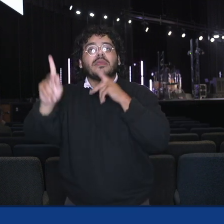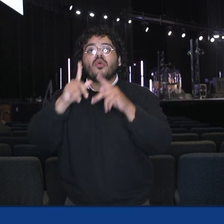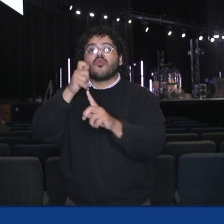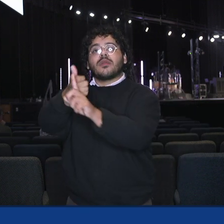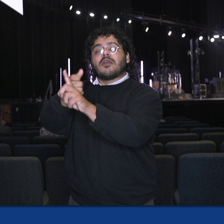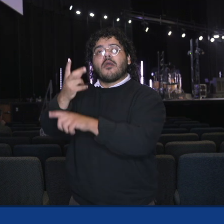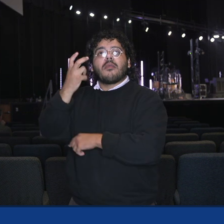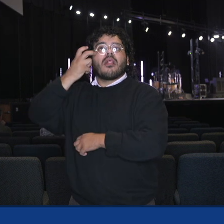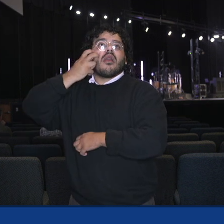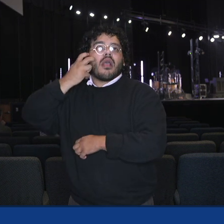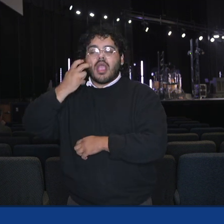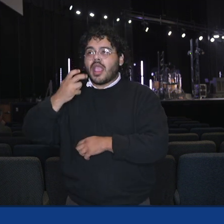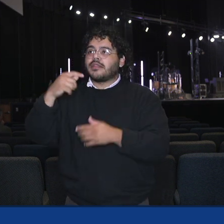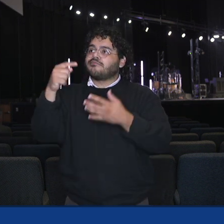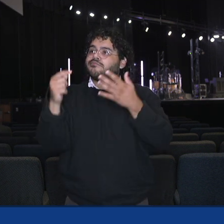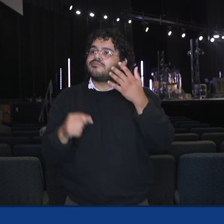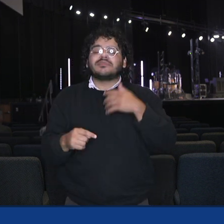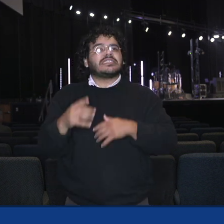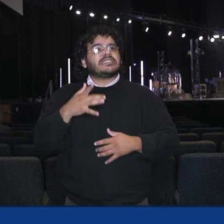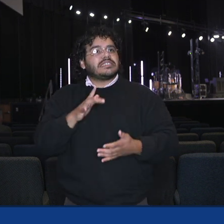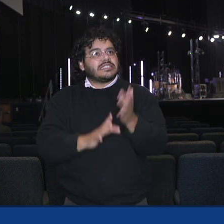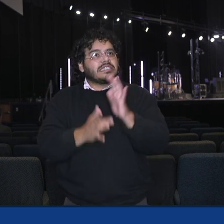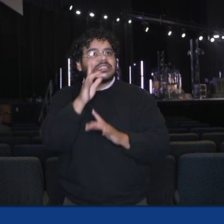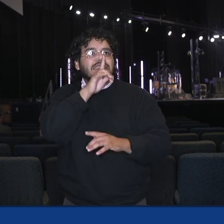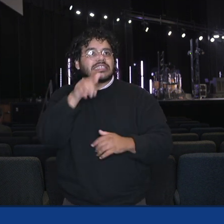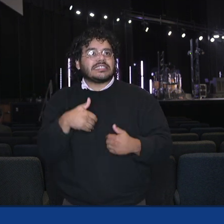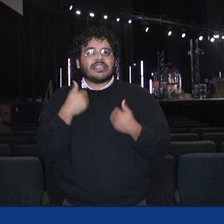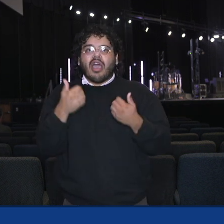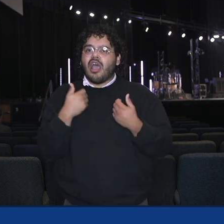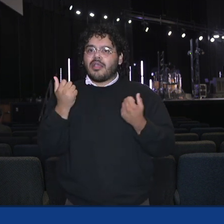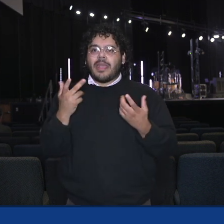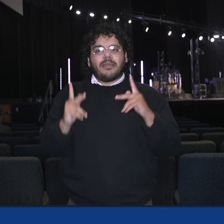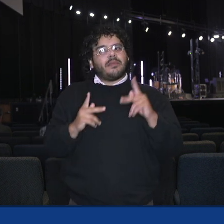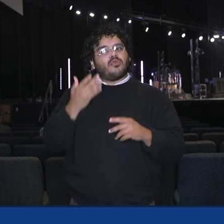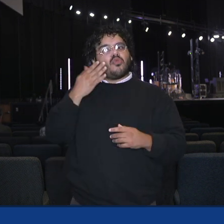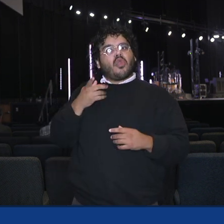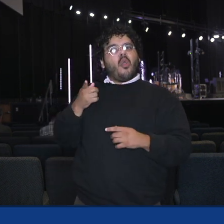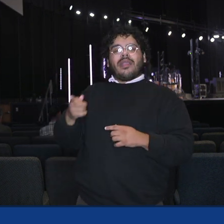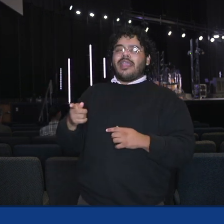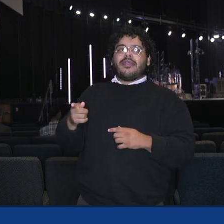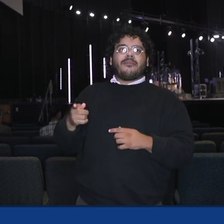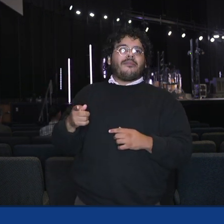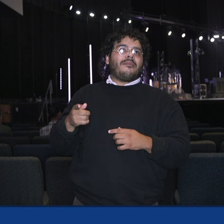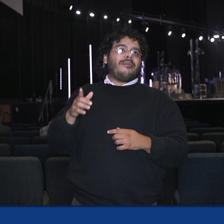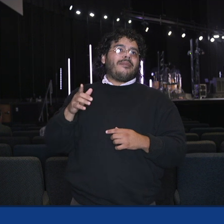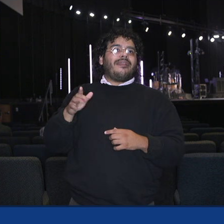reading this. He's a young dude. Nobody really knows him. He's a son of a carpenter. And he's like,